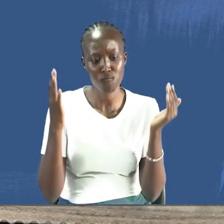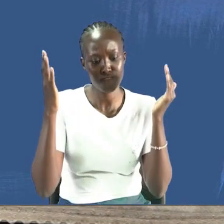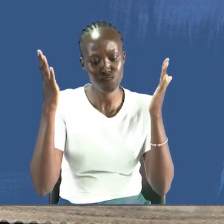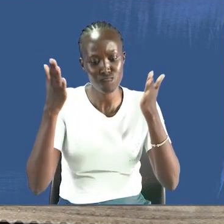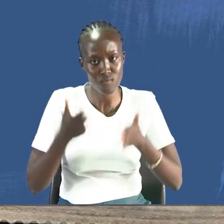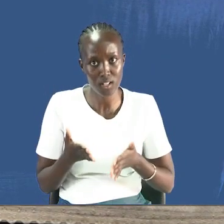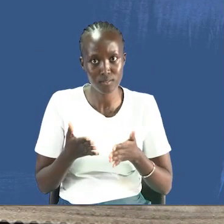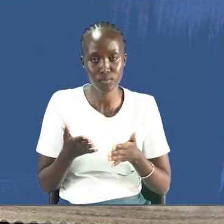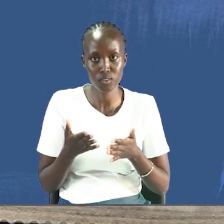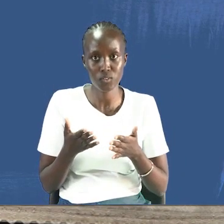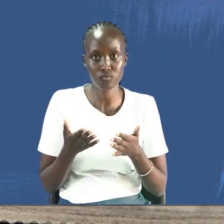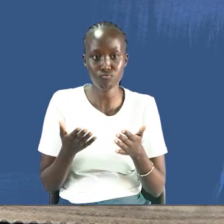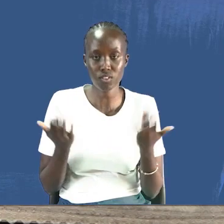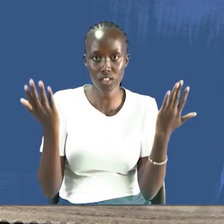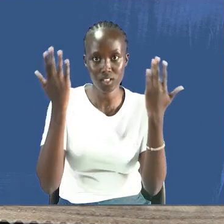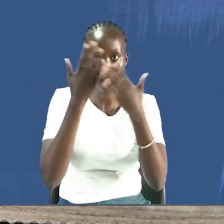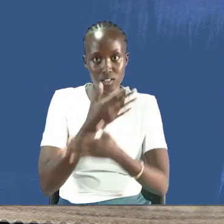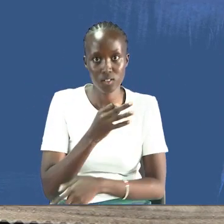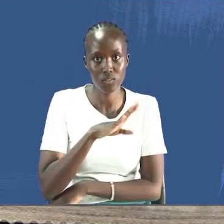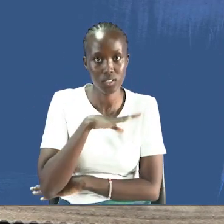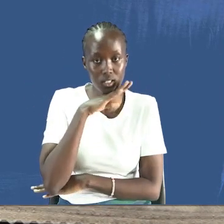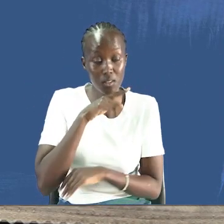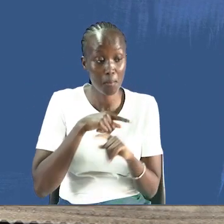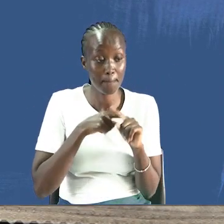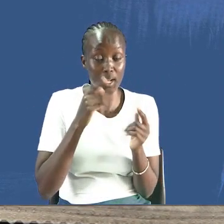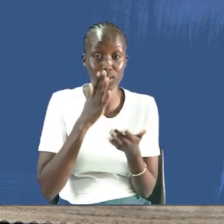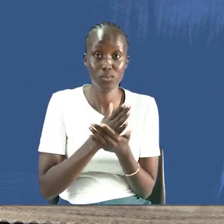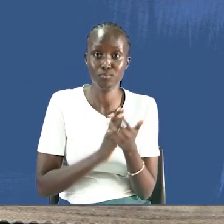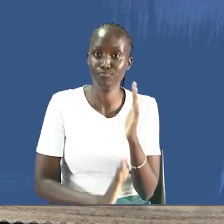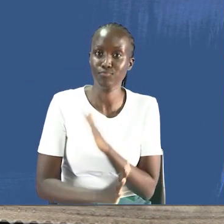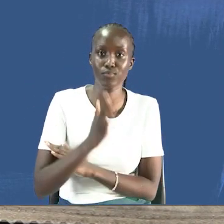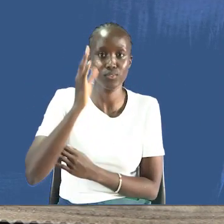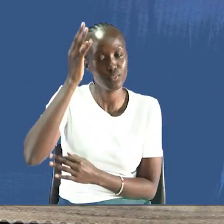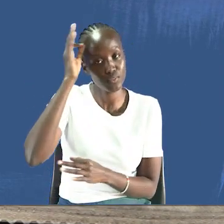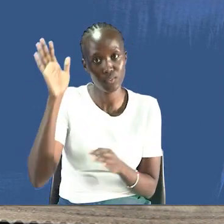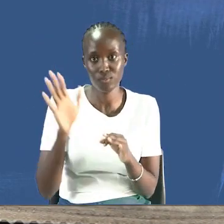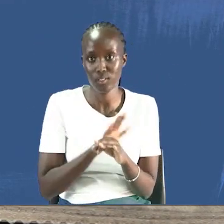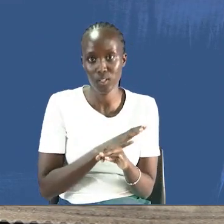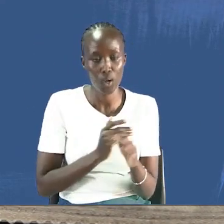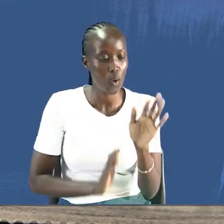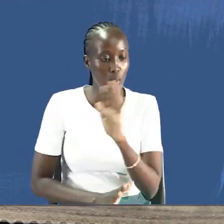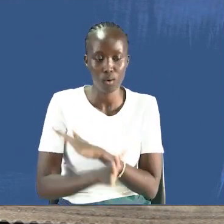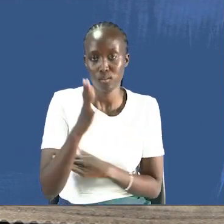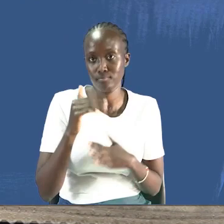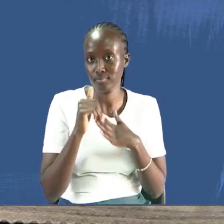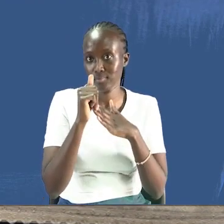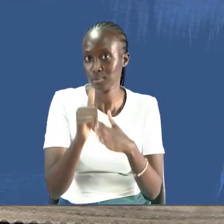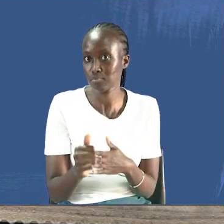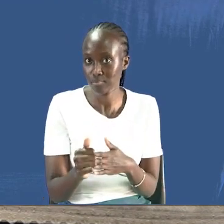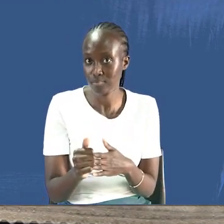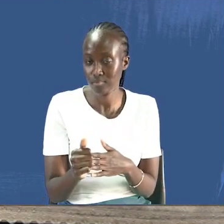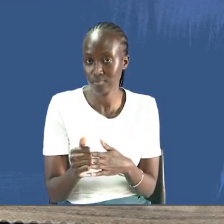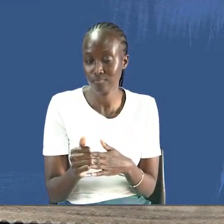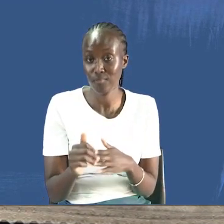shadow of death. But looking back, the Lord has been so faithful. He saw us through. We made it. How? We do not